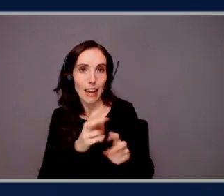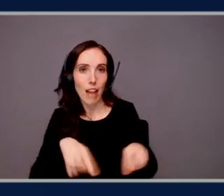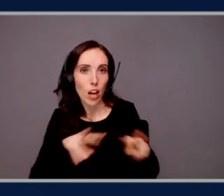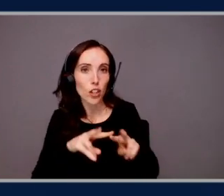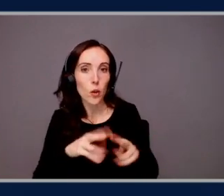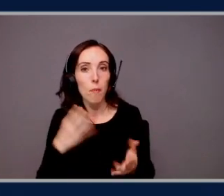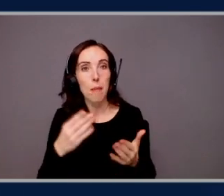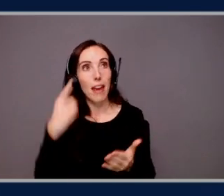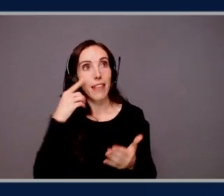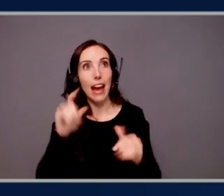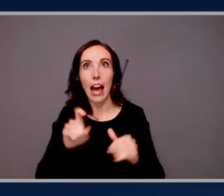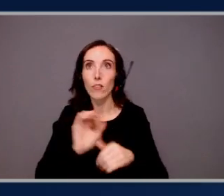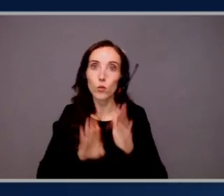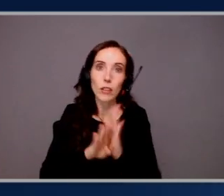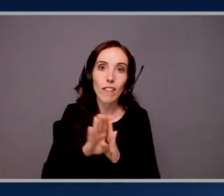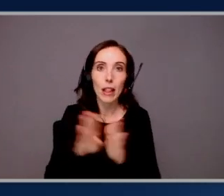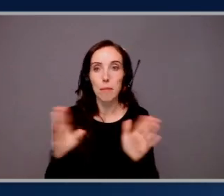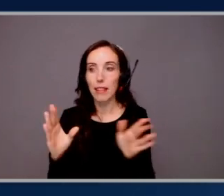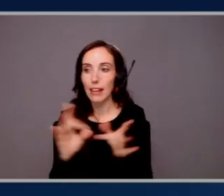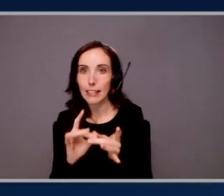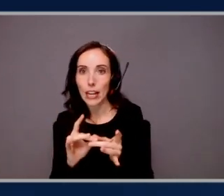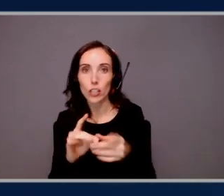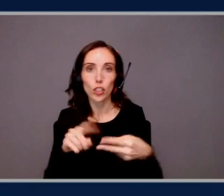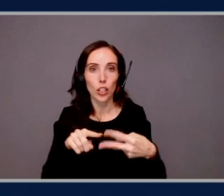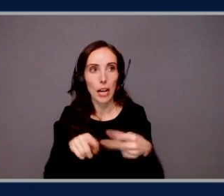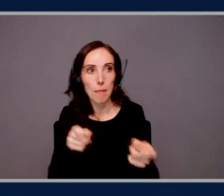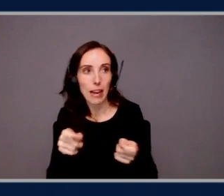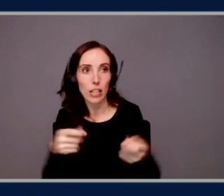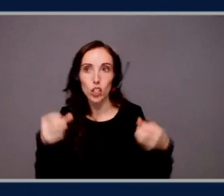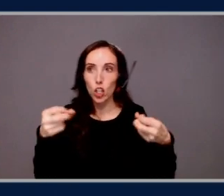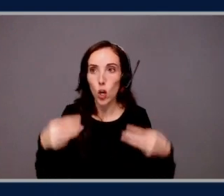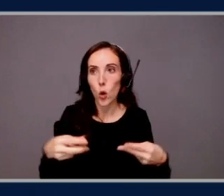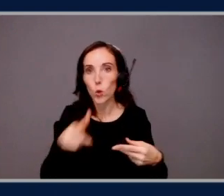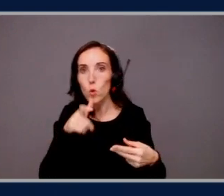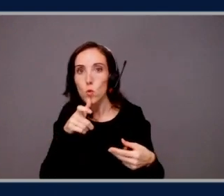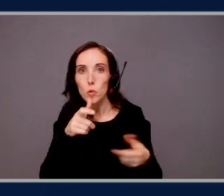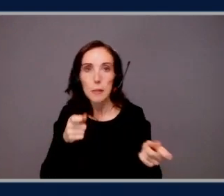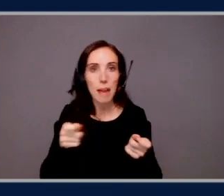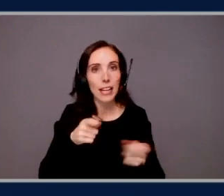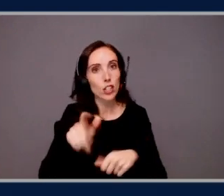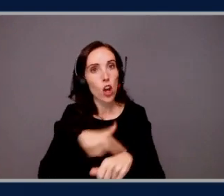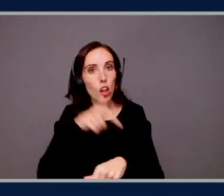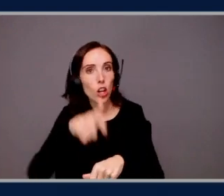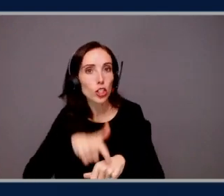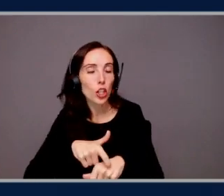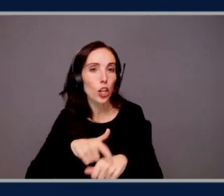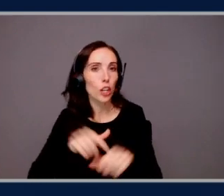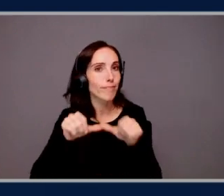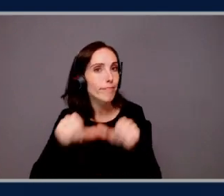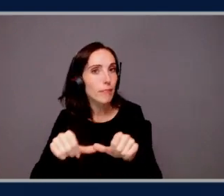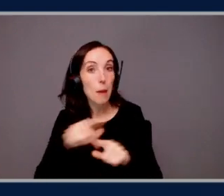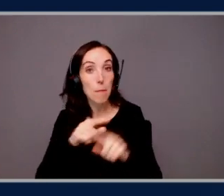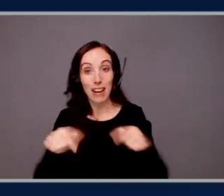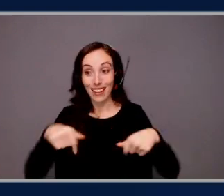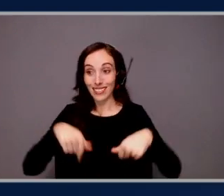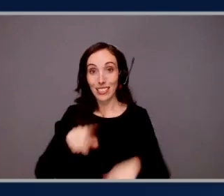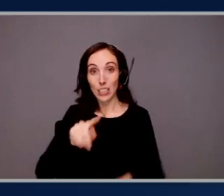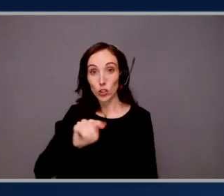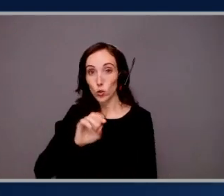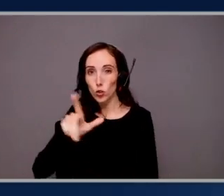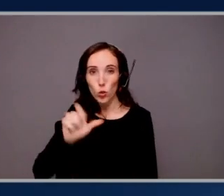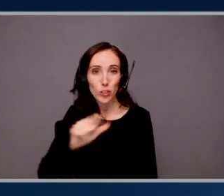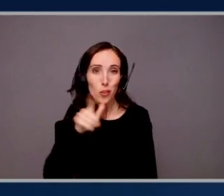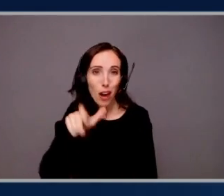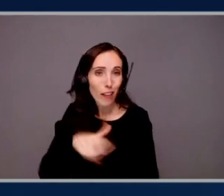this connector, and I've got to do this, and now I've got to manage this code, and who's going to manage that long term? But you're saying with tools like this, they don't have to do any of that anymore. That's exactly right.